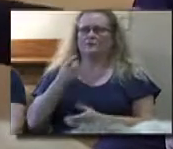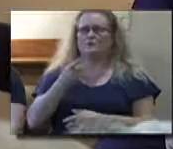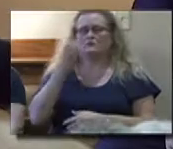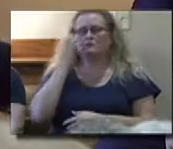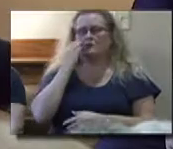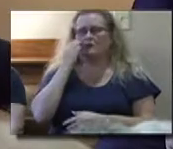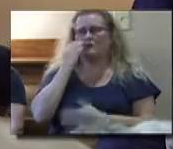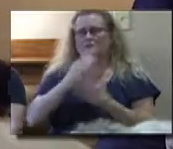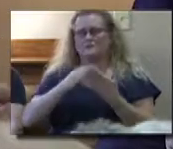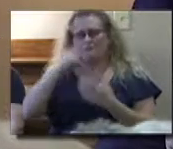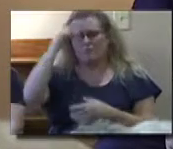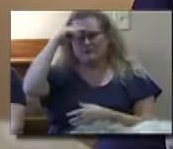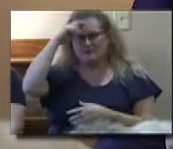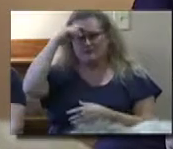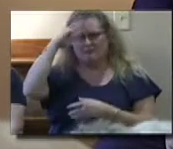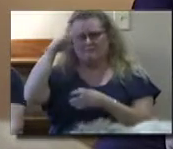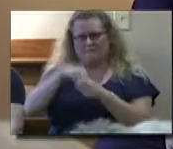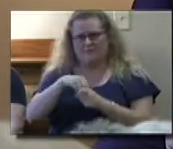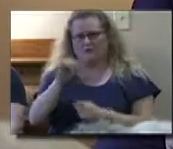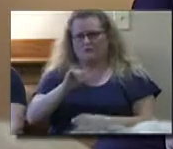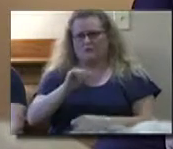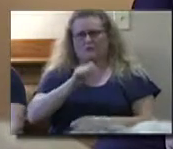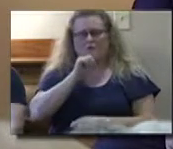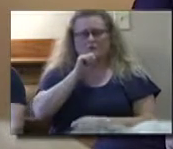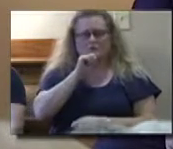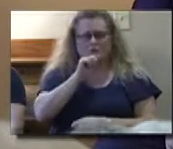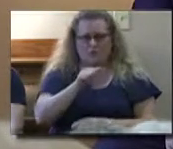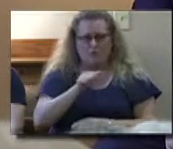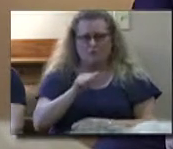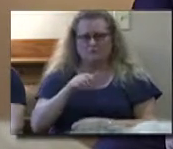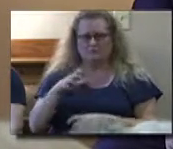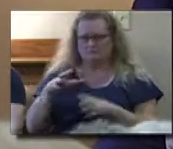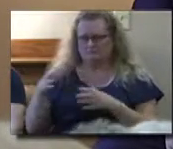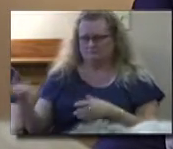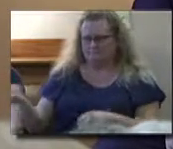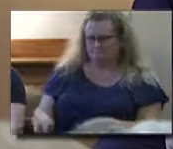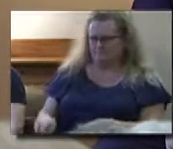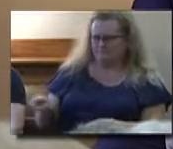There's even some wisdom. Don't pick up hitchhikers.